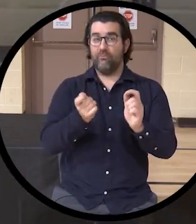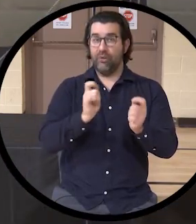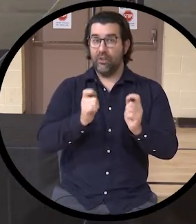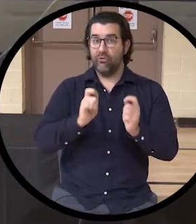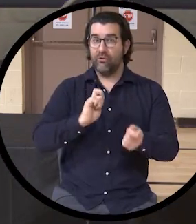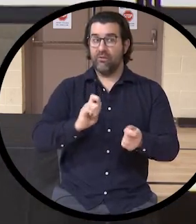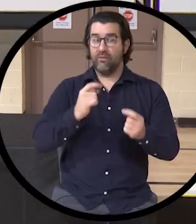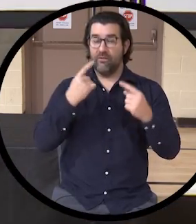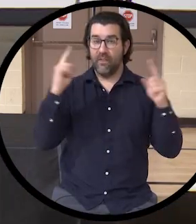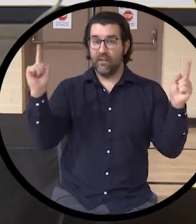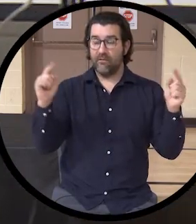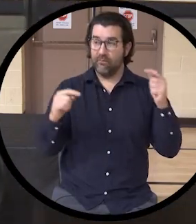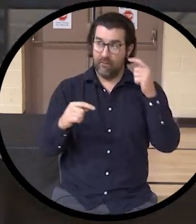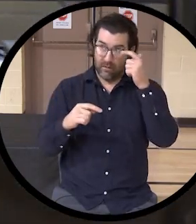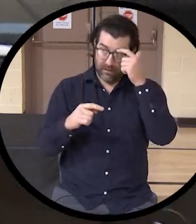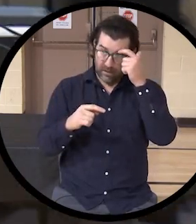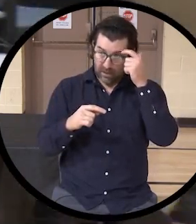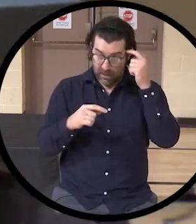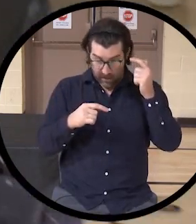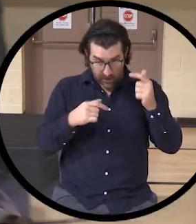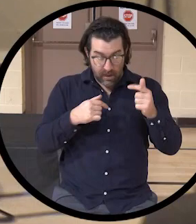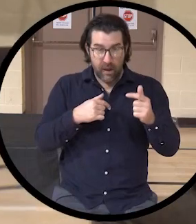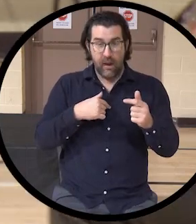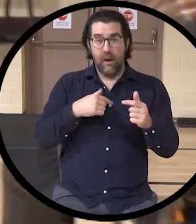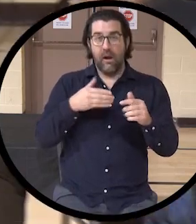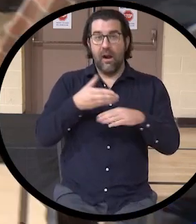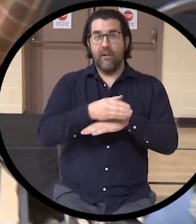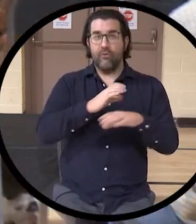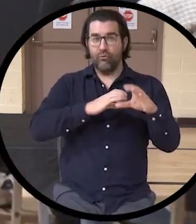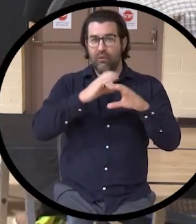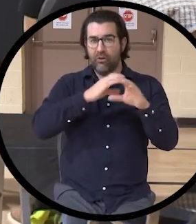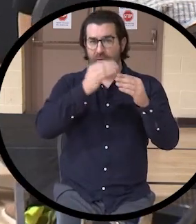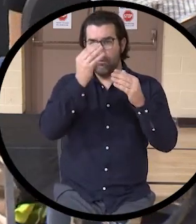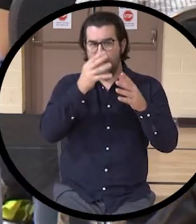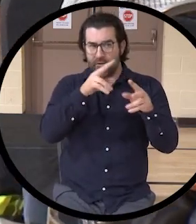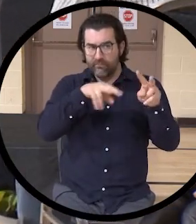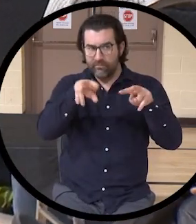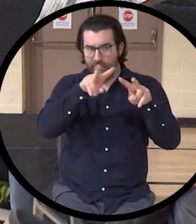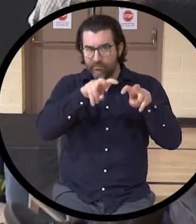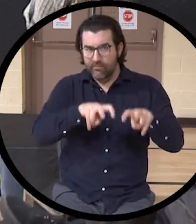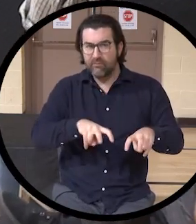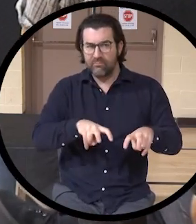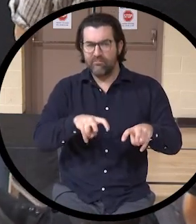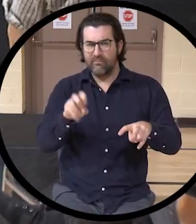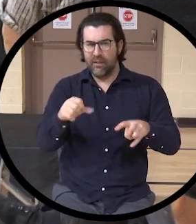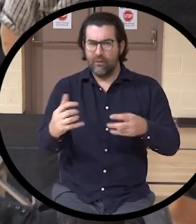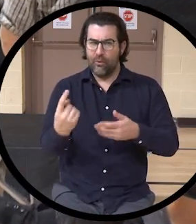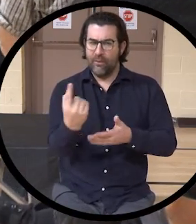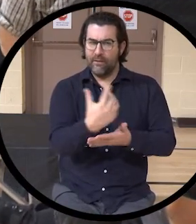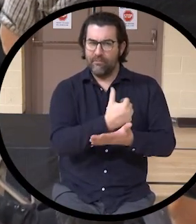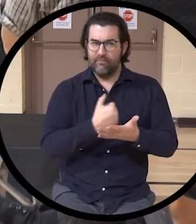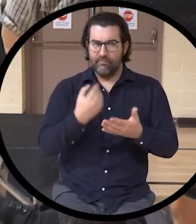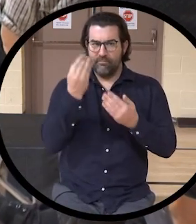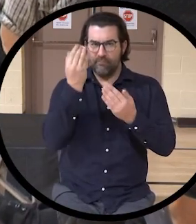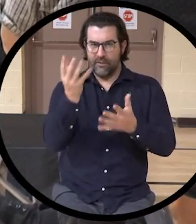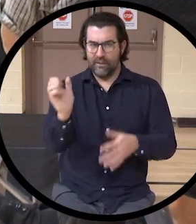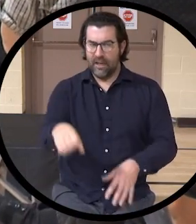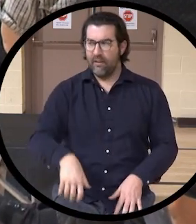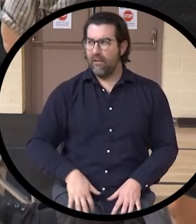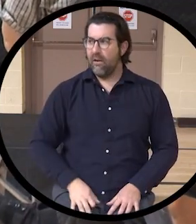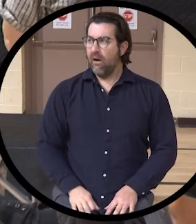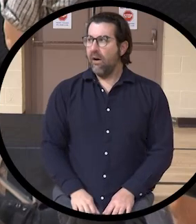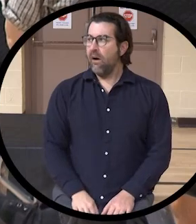was if we'll validate this with post-construction data, and the answer is yes. We will always be collecting post-construction data.